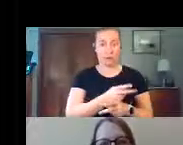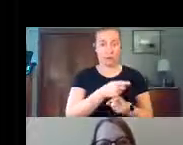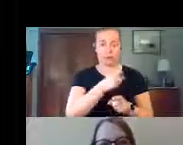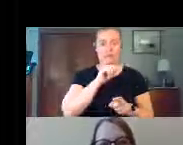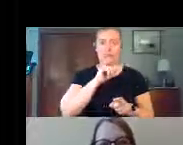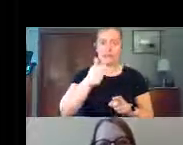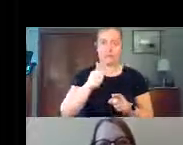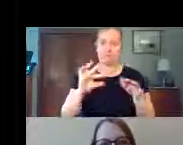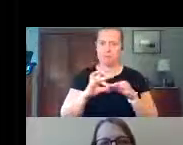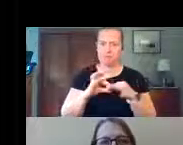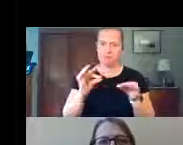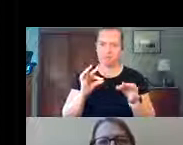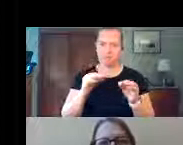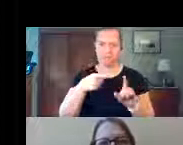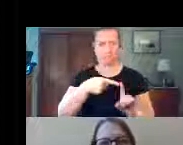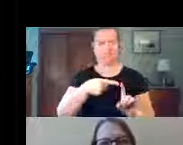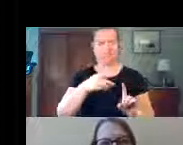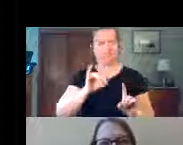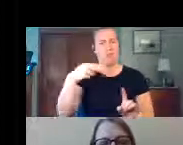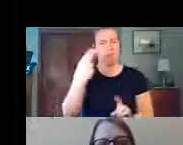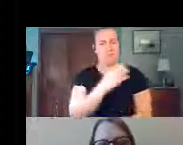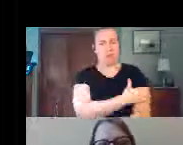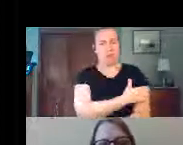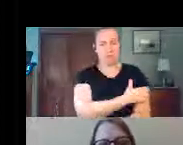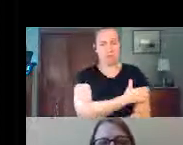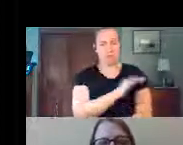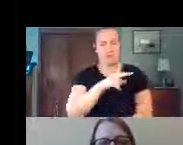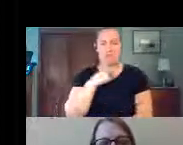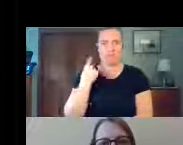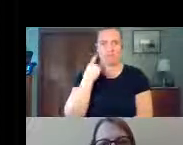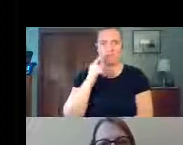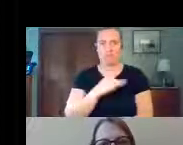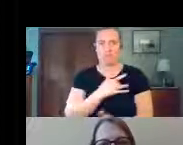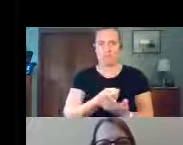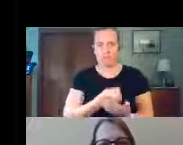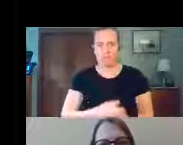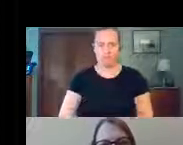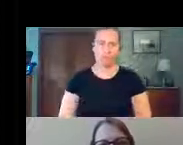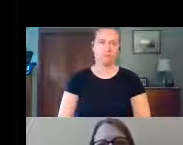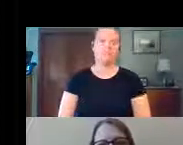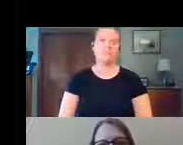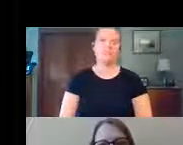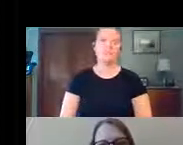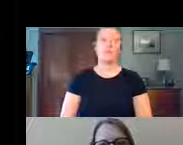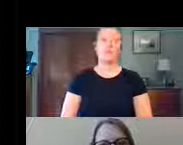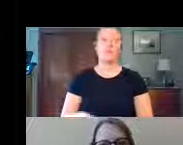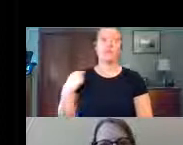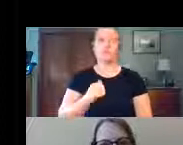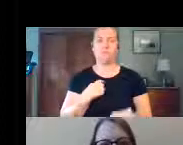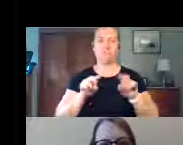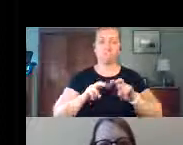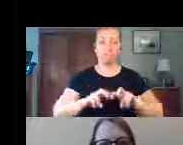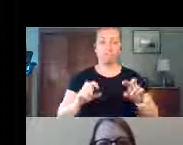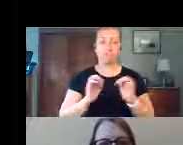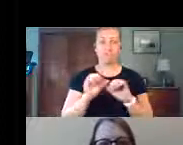blood pressure. So we adapted the literature from primary care to see what we could do in specialty clinics to check, advise, and connect patients